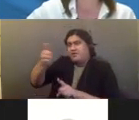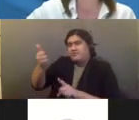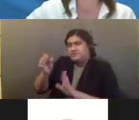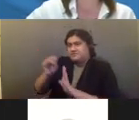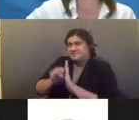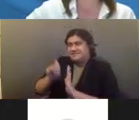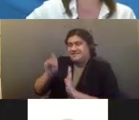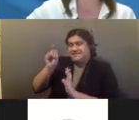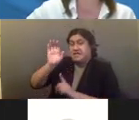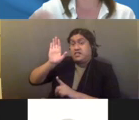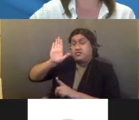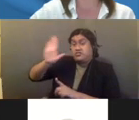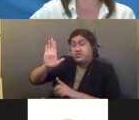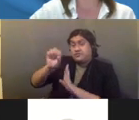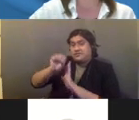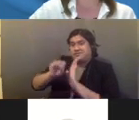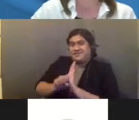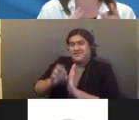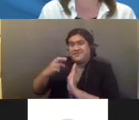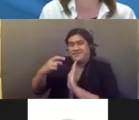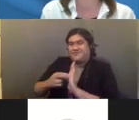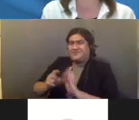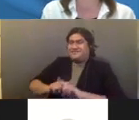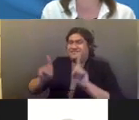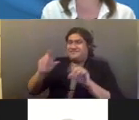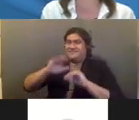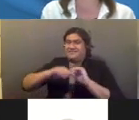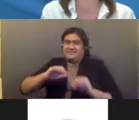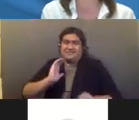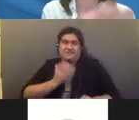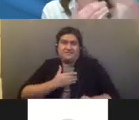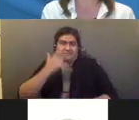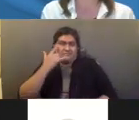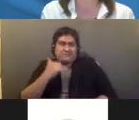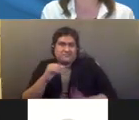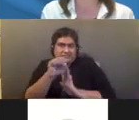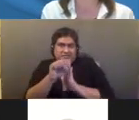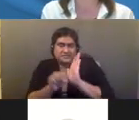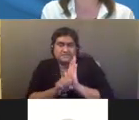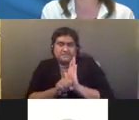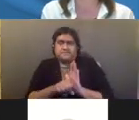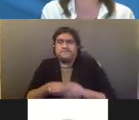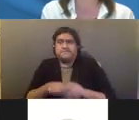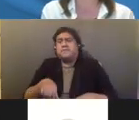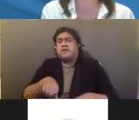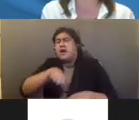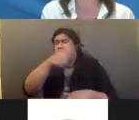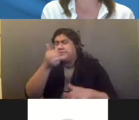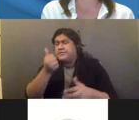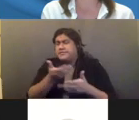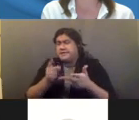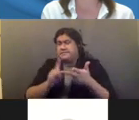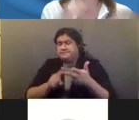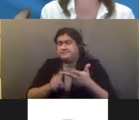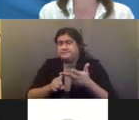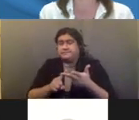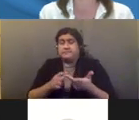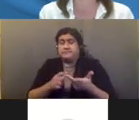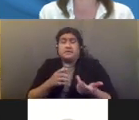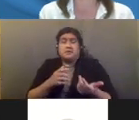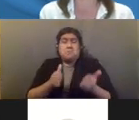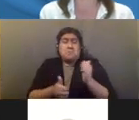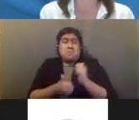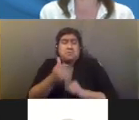that's really important to recognize. The other thing is there are things that won't typically be covered by insurance that are